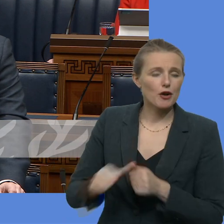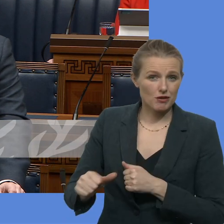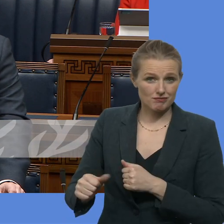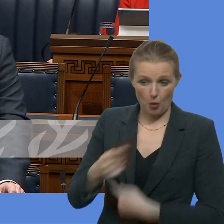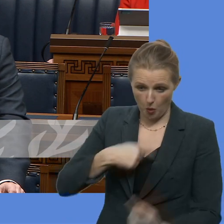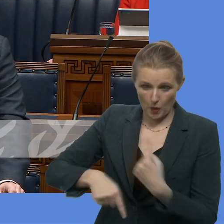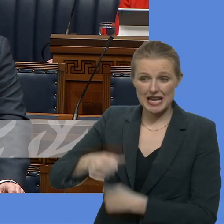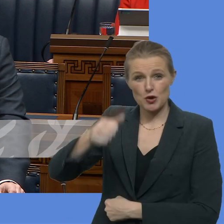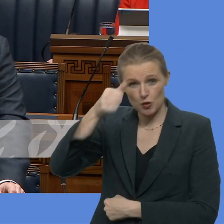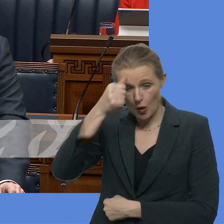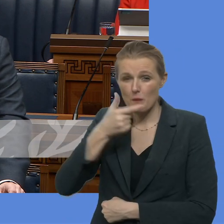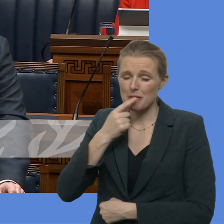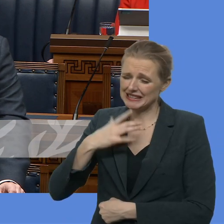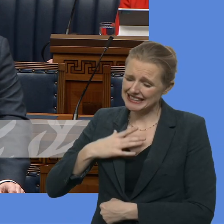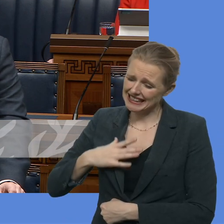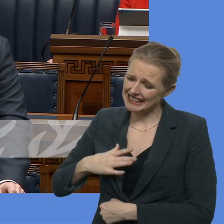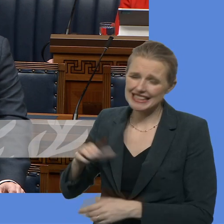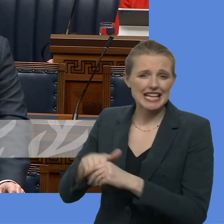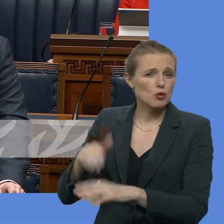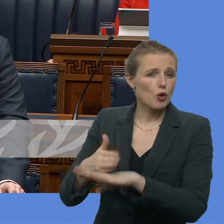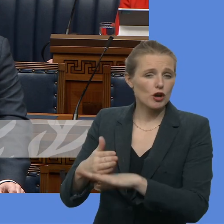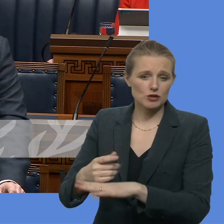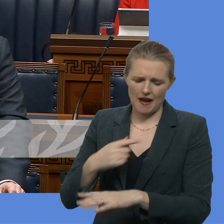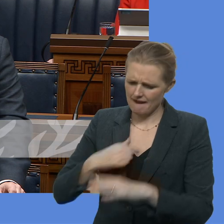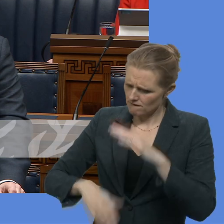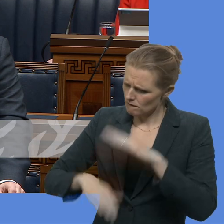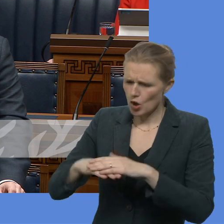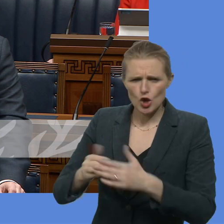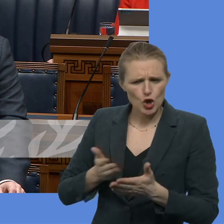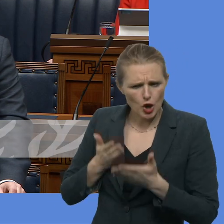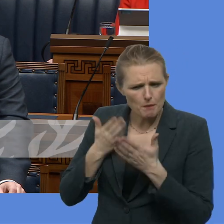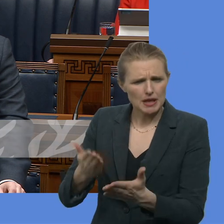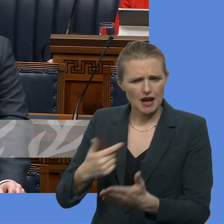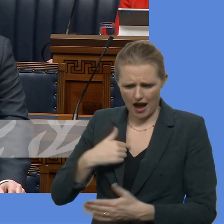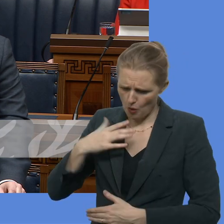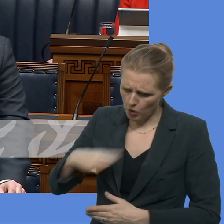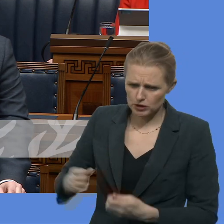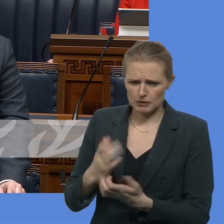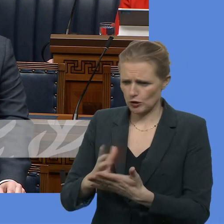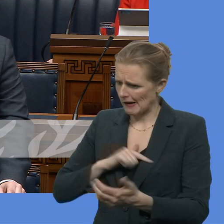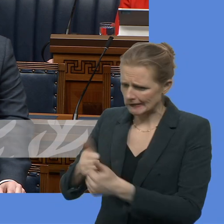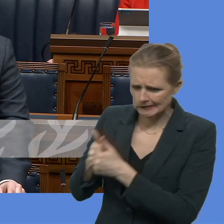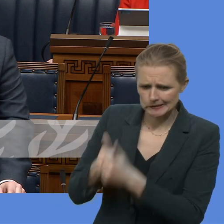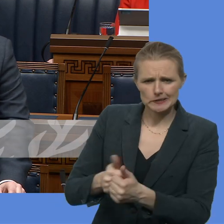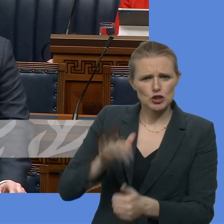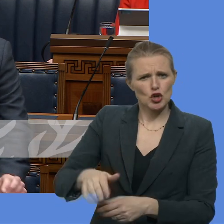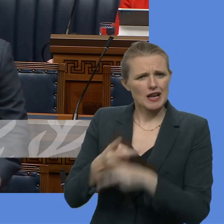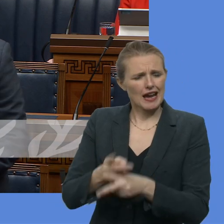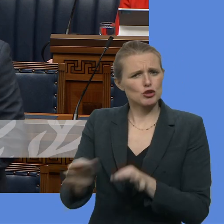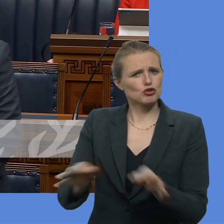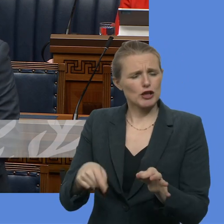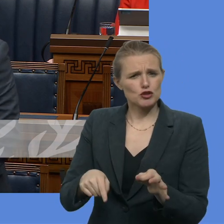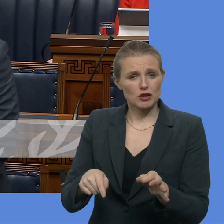work. So that is something that I'm fully committed to playing my role in. And we certainly will